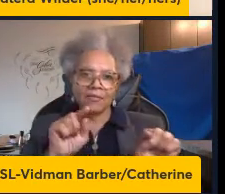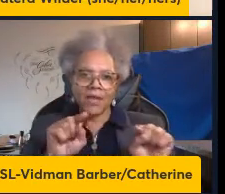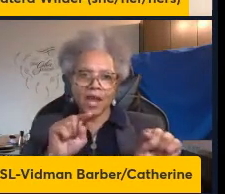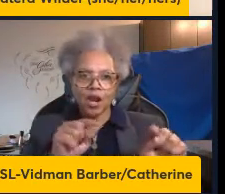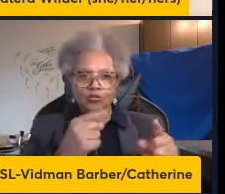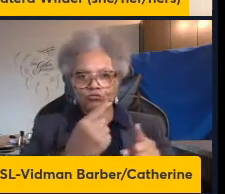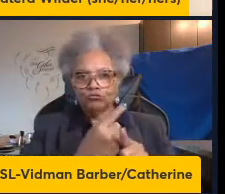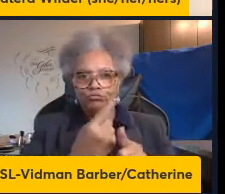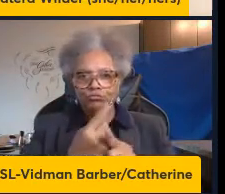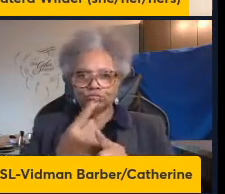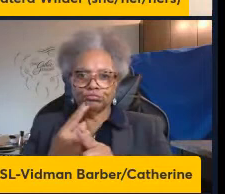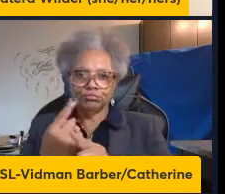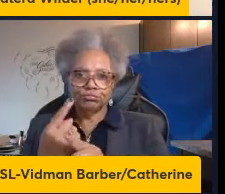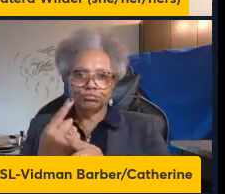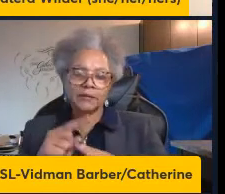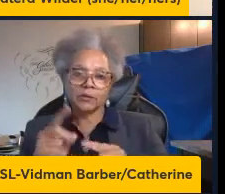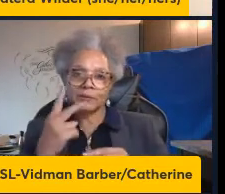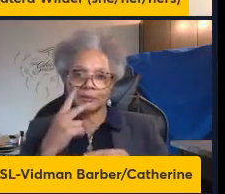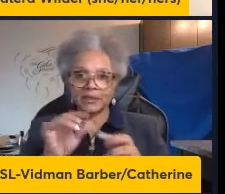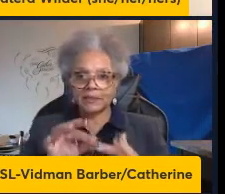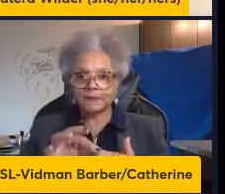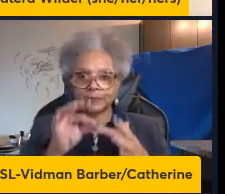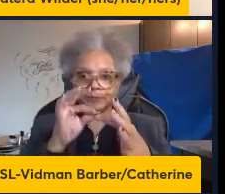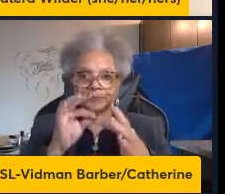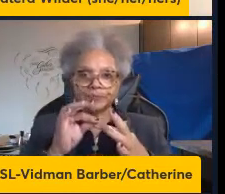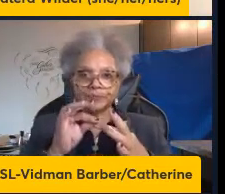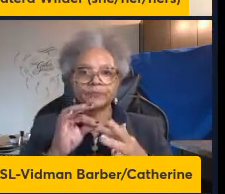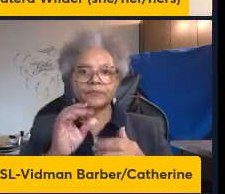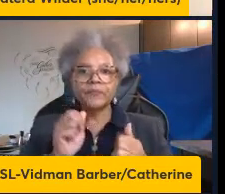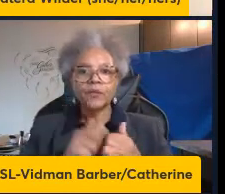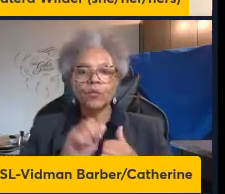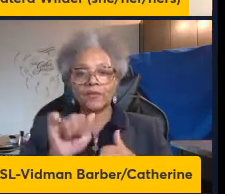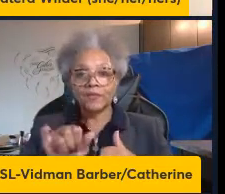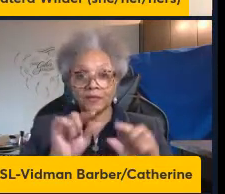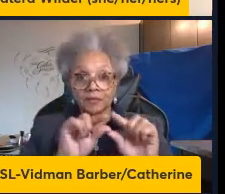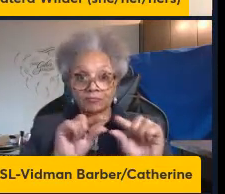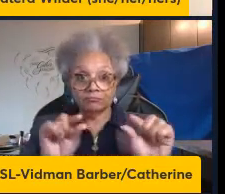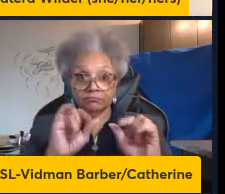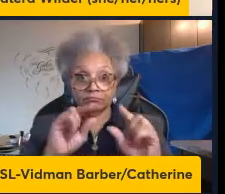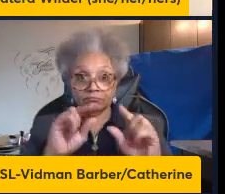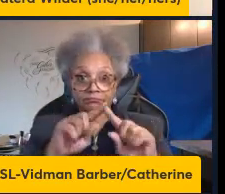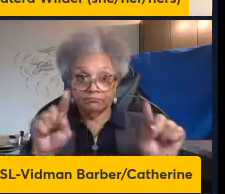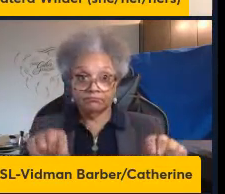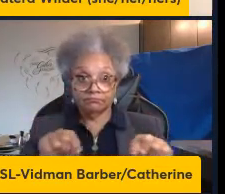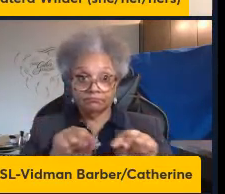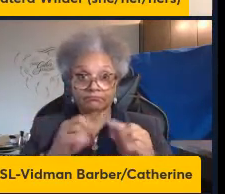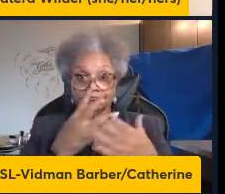And so this was seen especially in this graph where these were